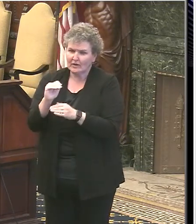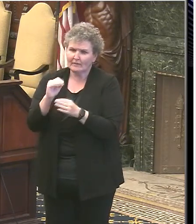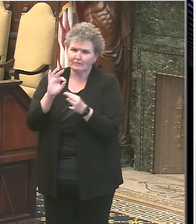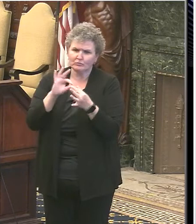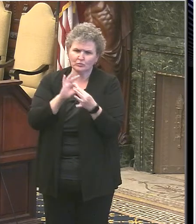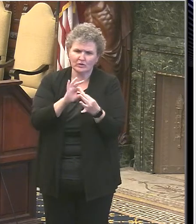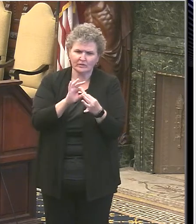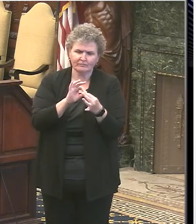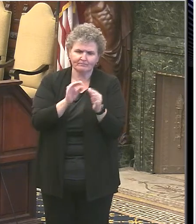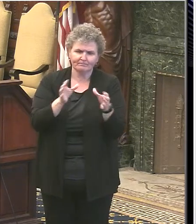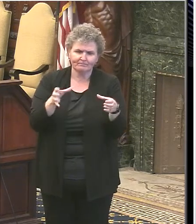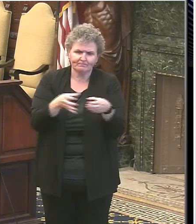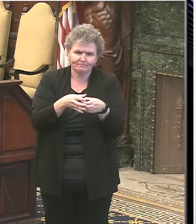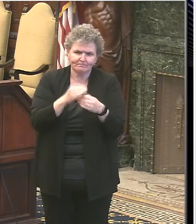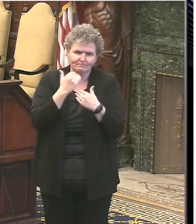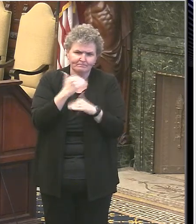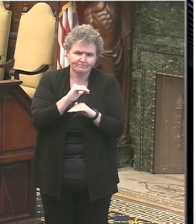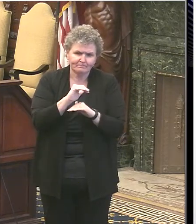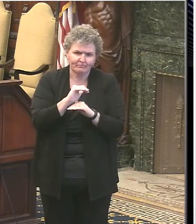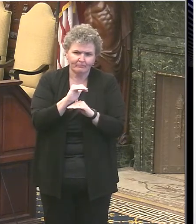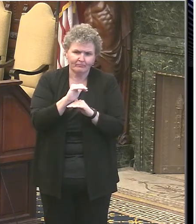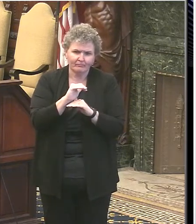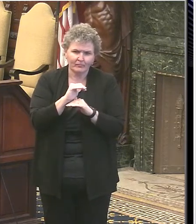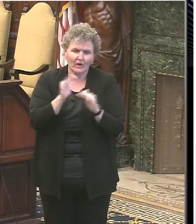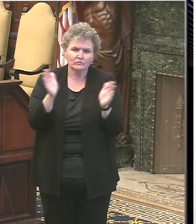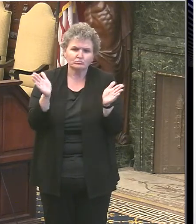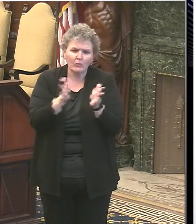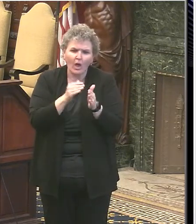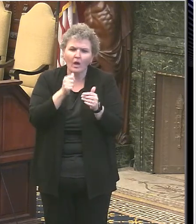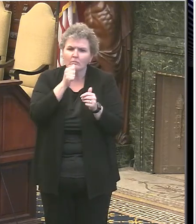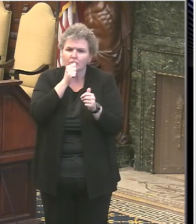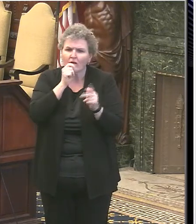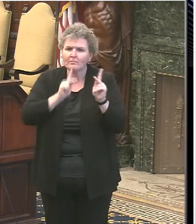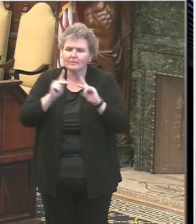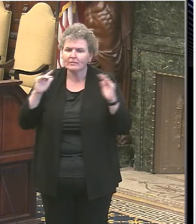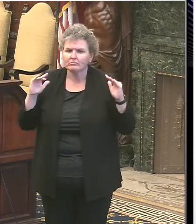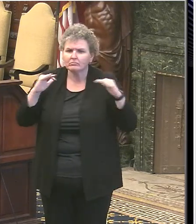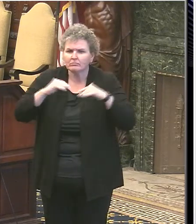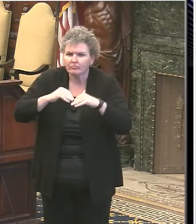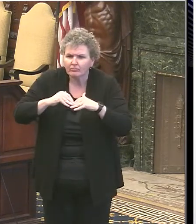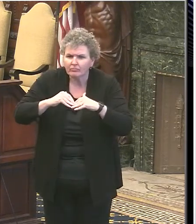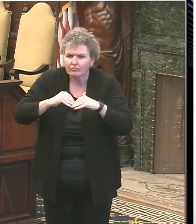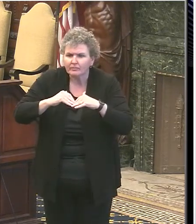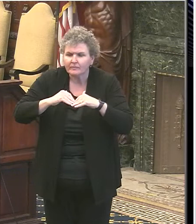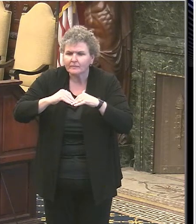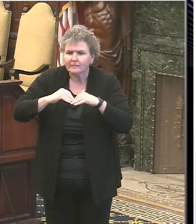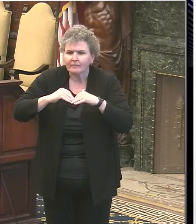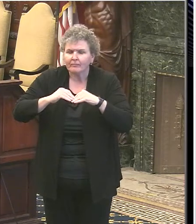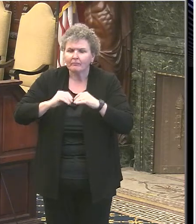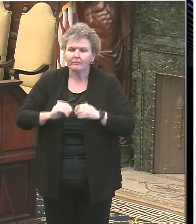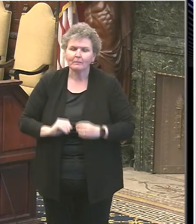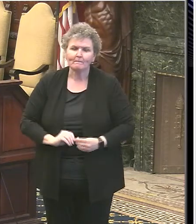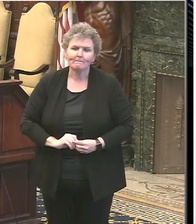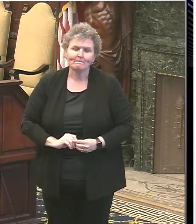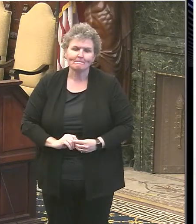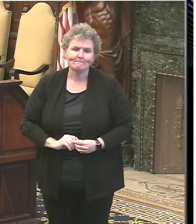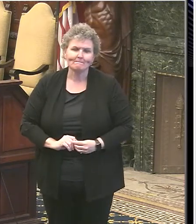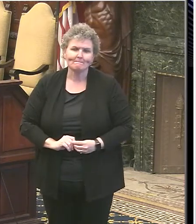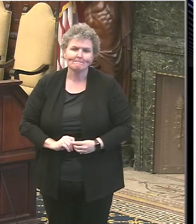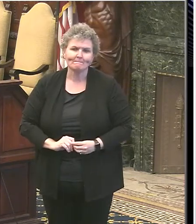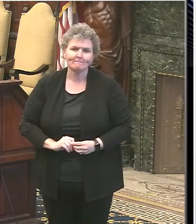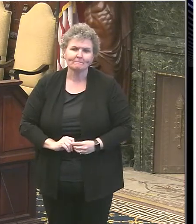don't have to do with small private gatherings? Is this just kind of not necessarily a bad way, but to throw everything in the kitchen sink at